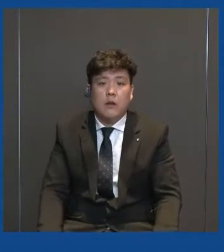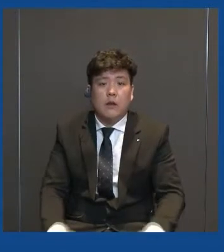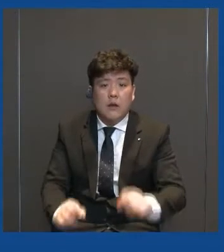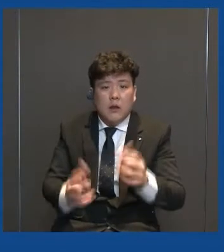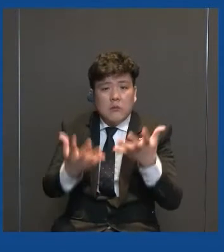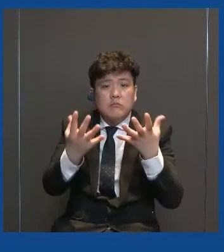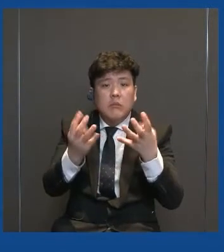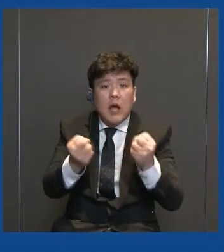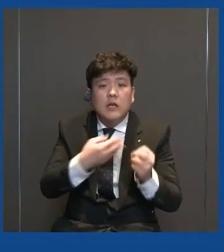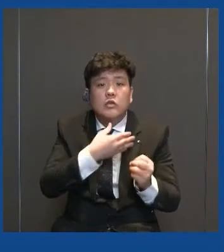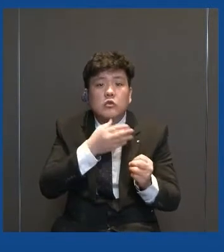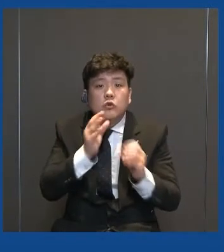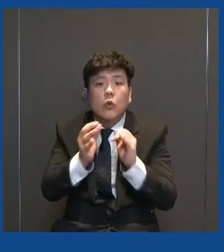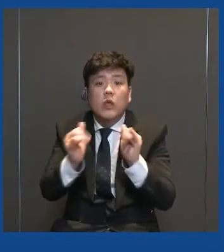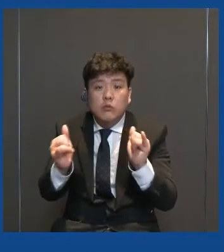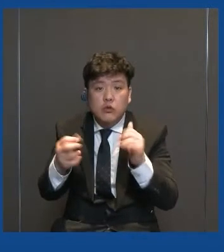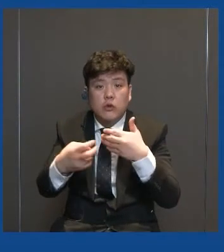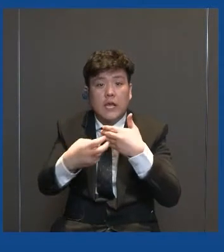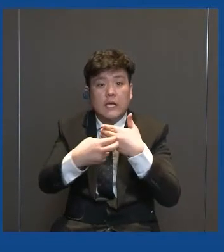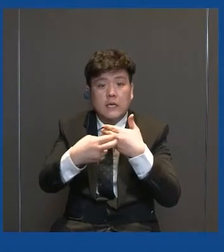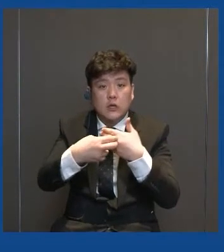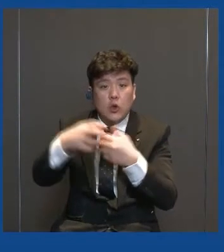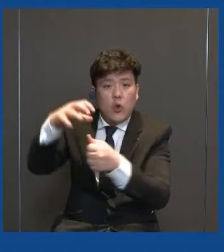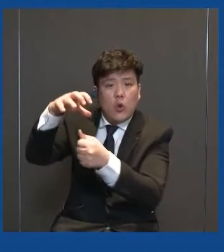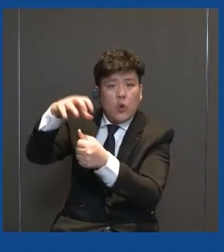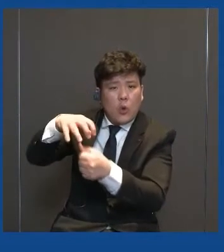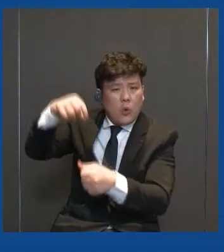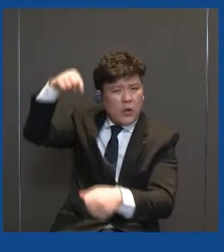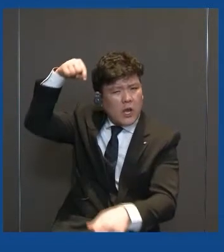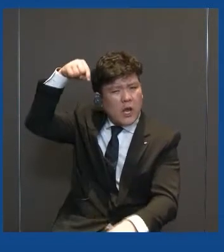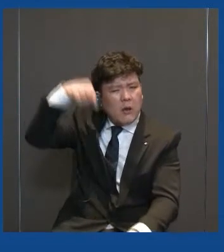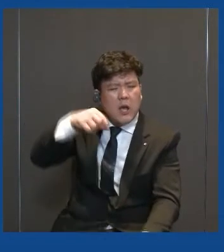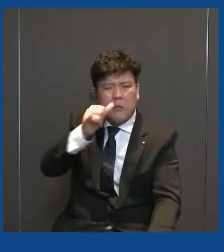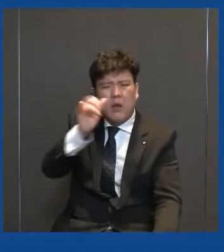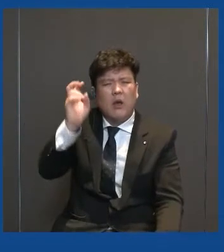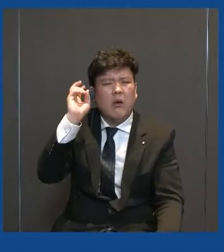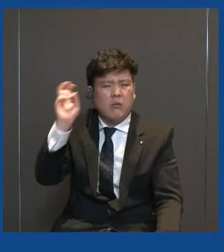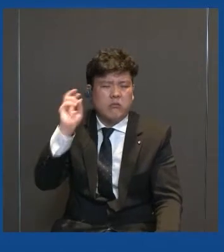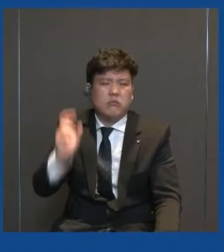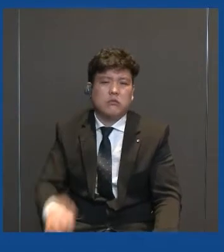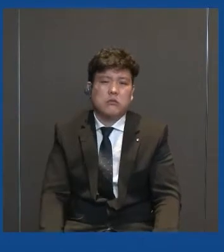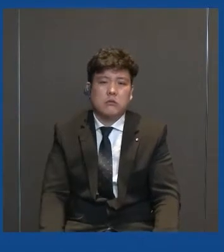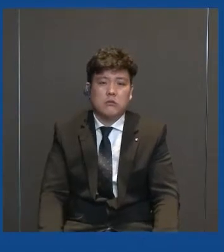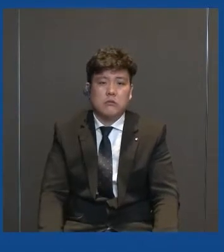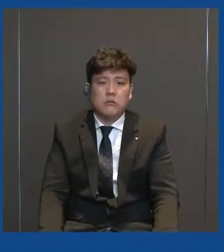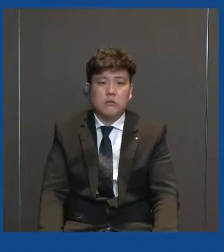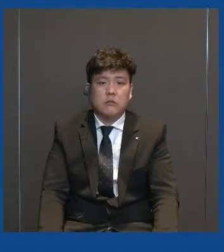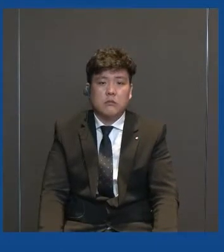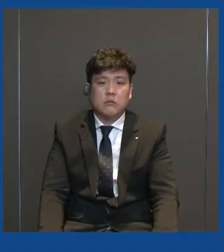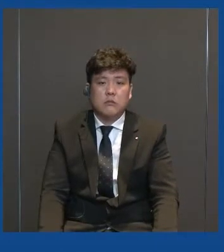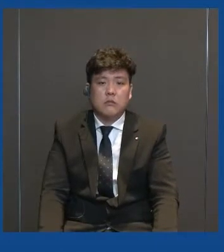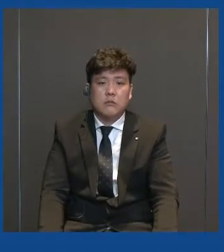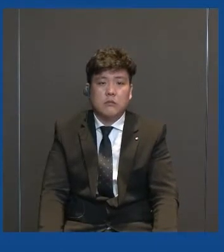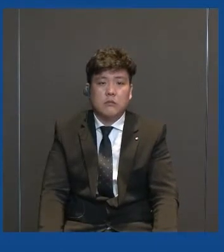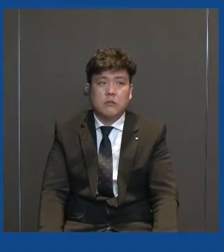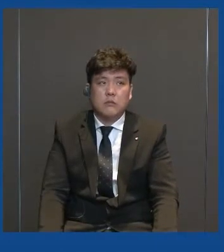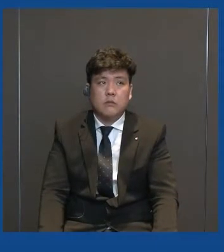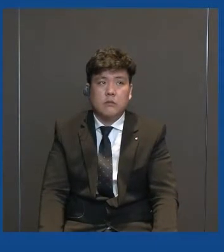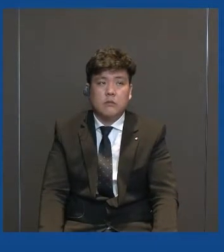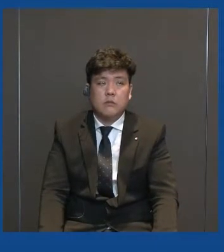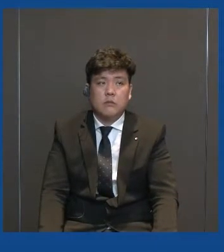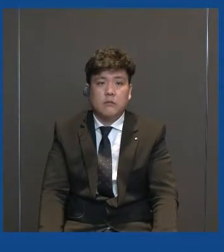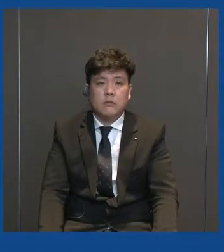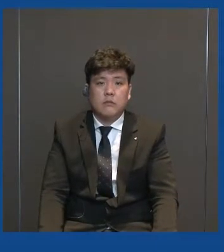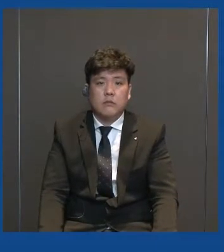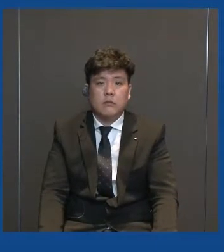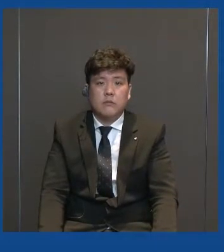offering digital visits for people who reported being lonely, and other organizations have been offering